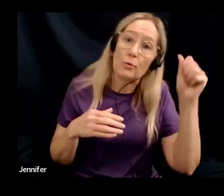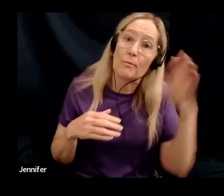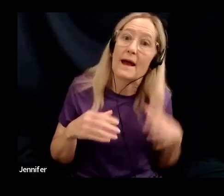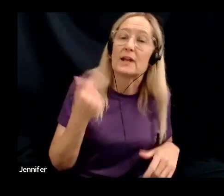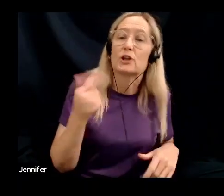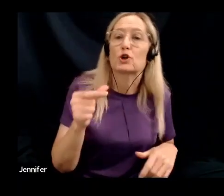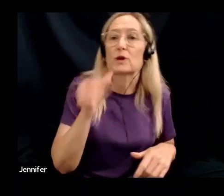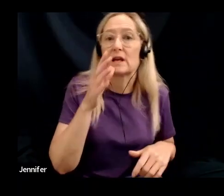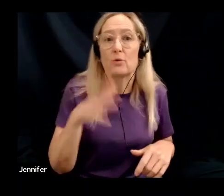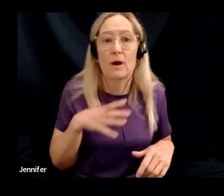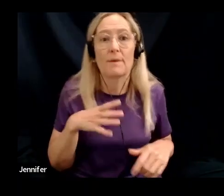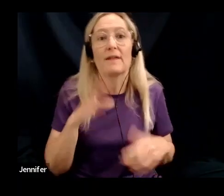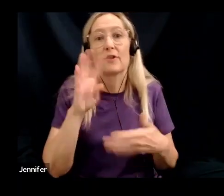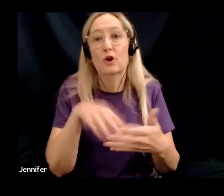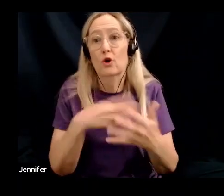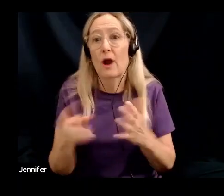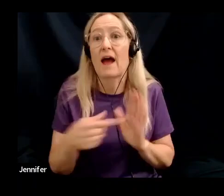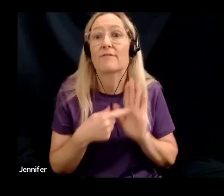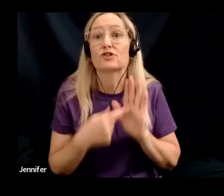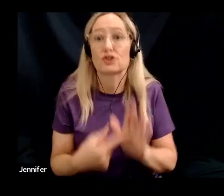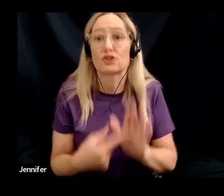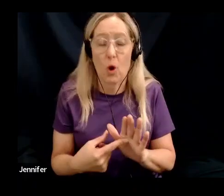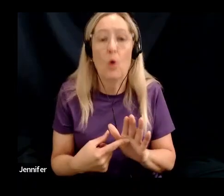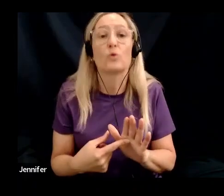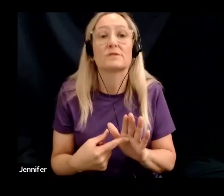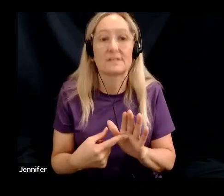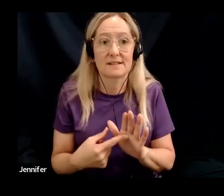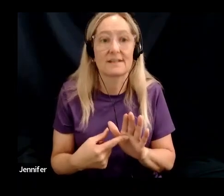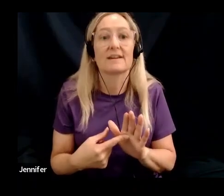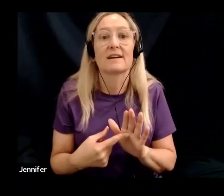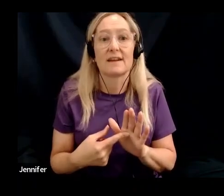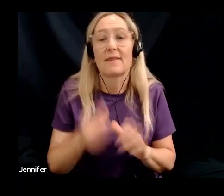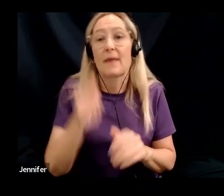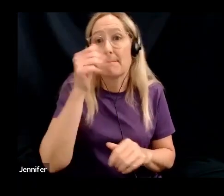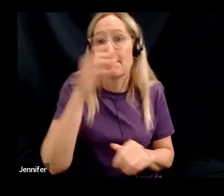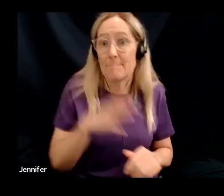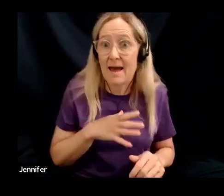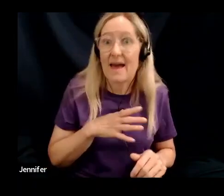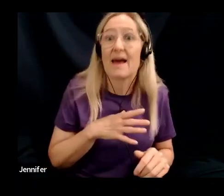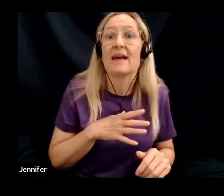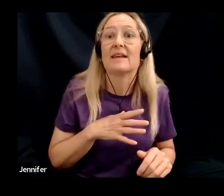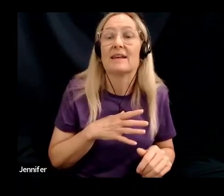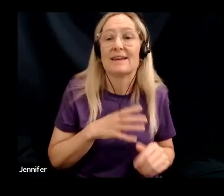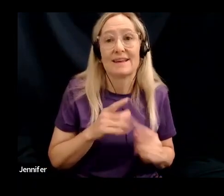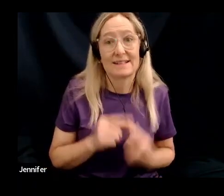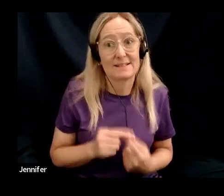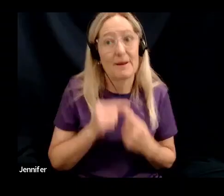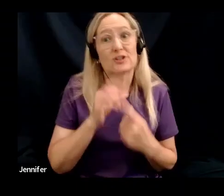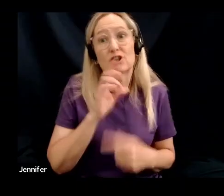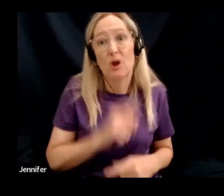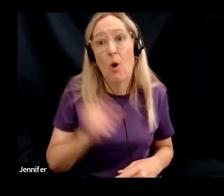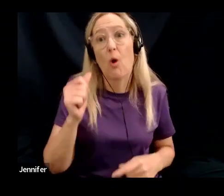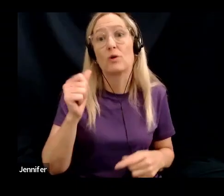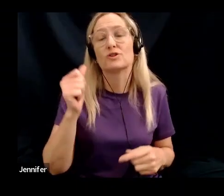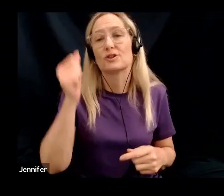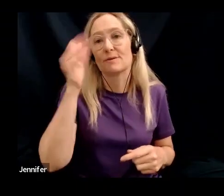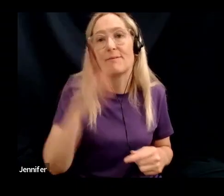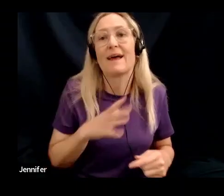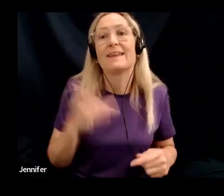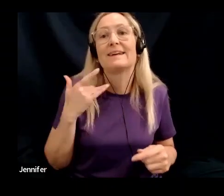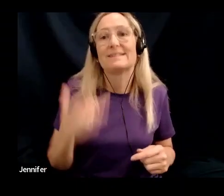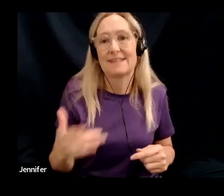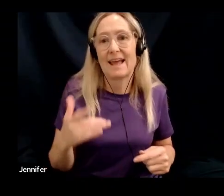graph right here really just shows that men, especially older men, tend to